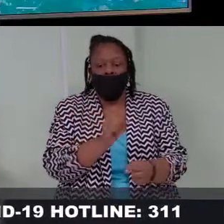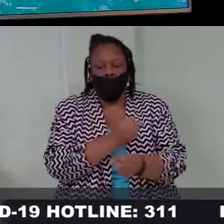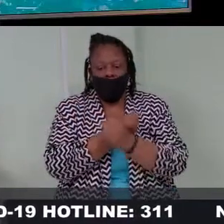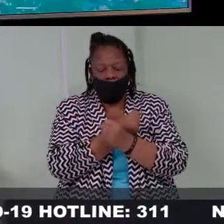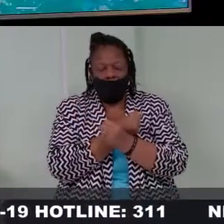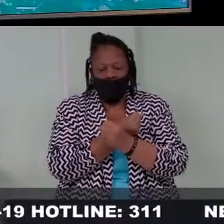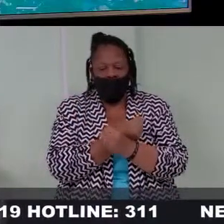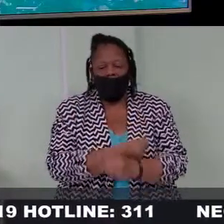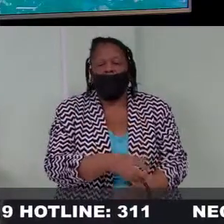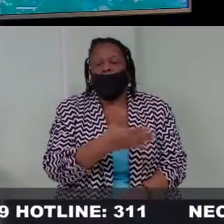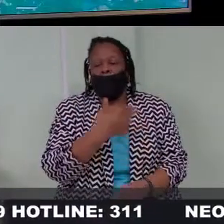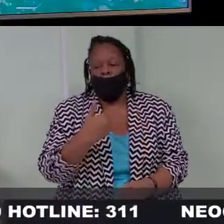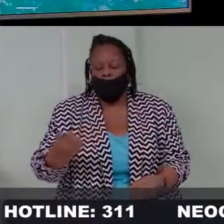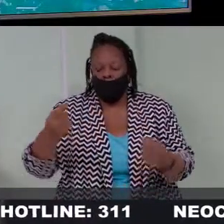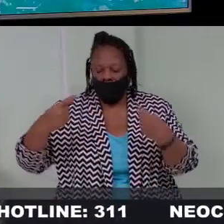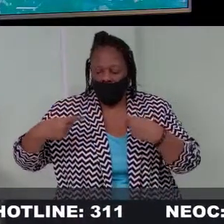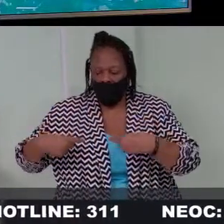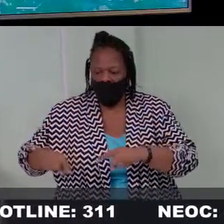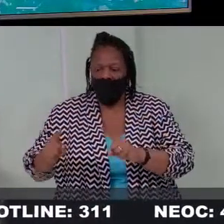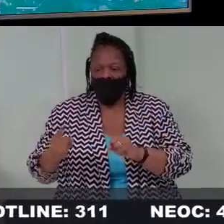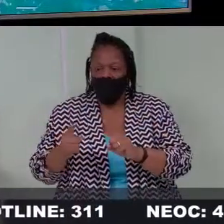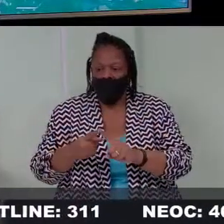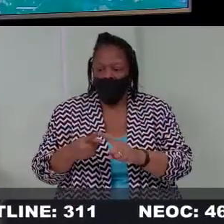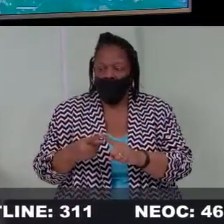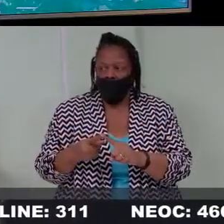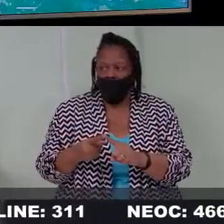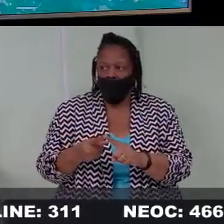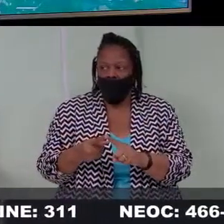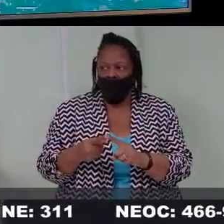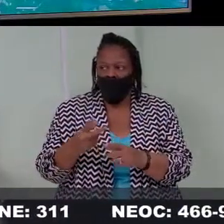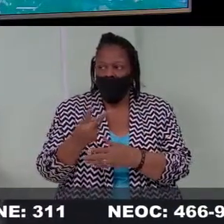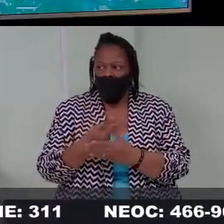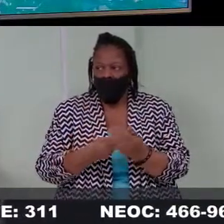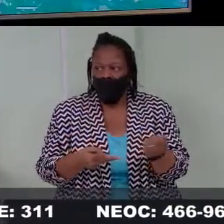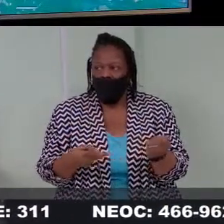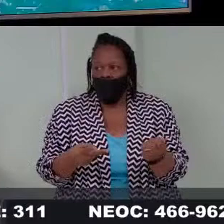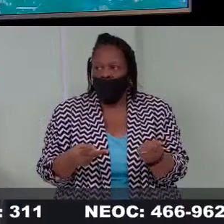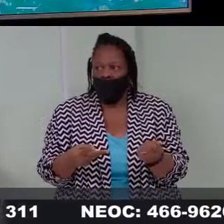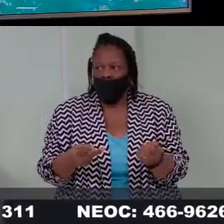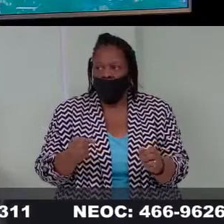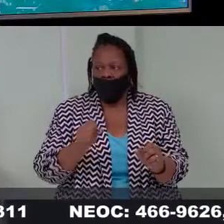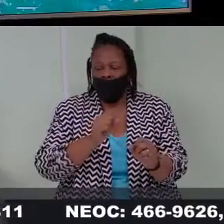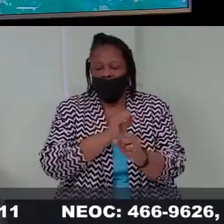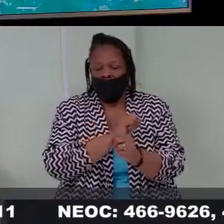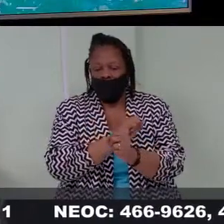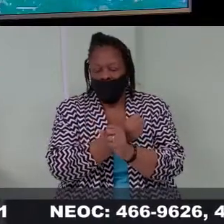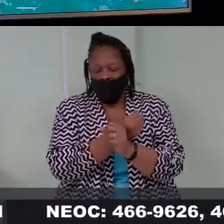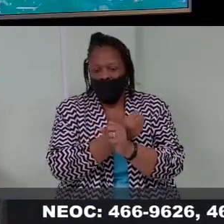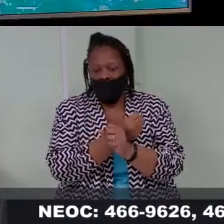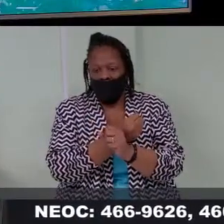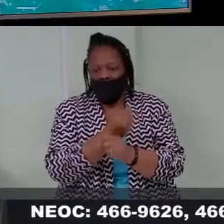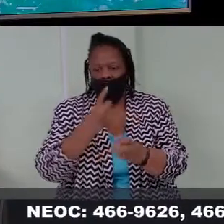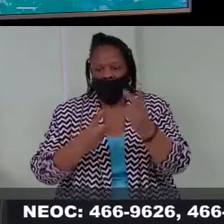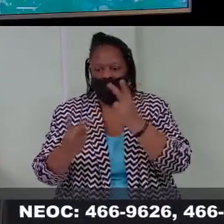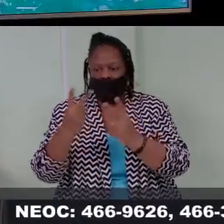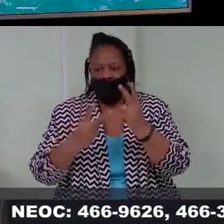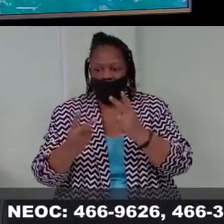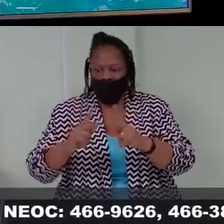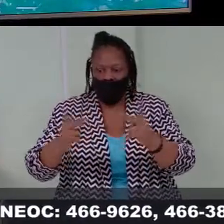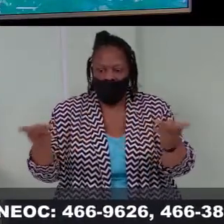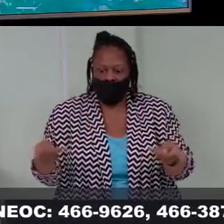his quarantine, and Ms. Chang was also arrested and charged for visiting a place of